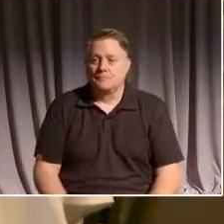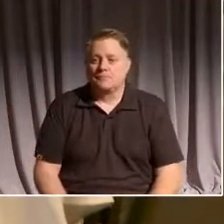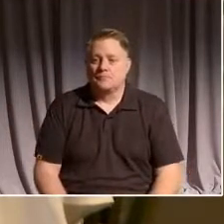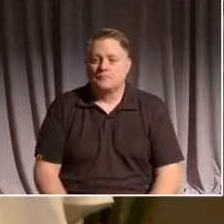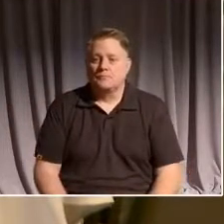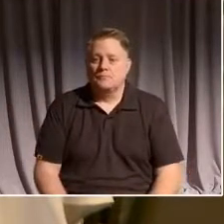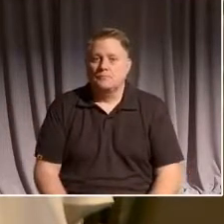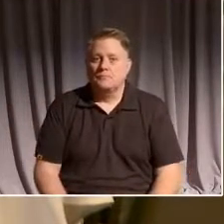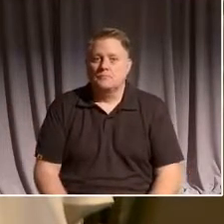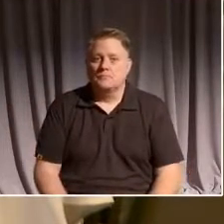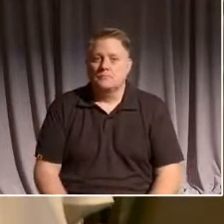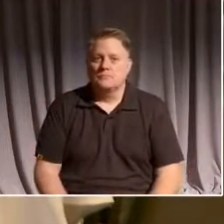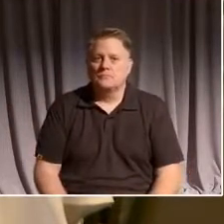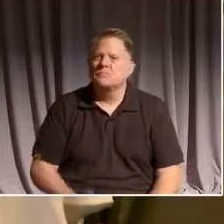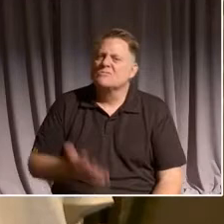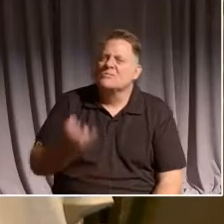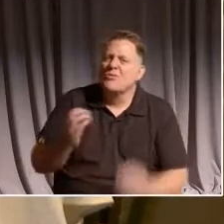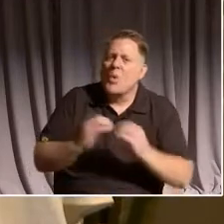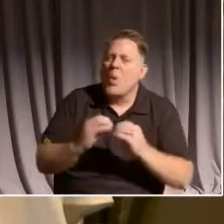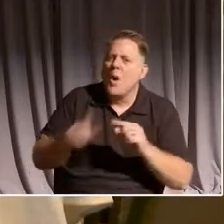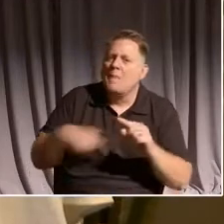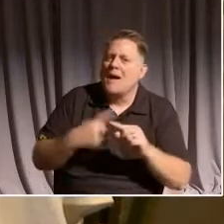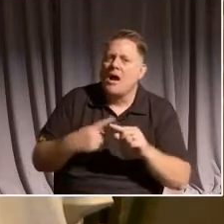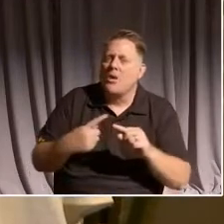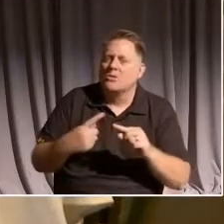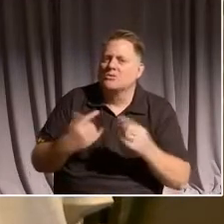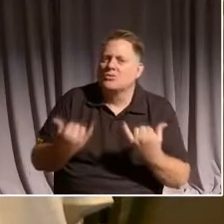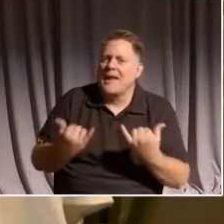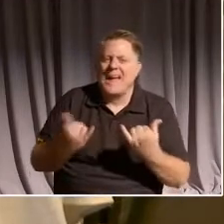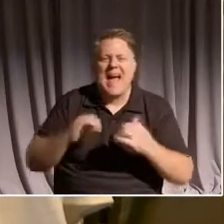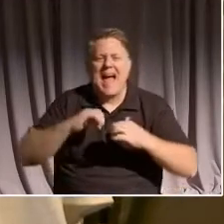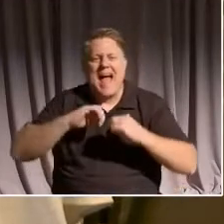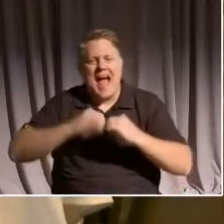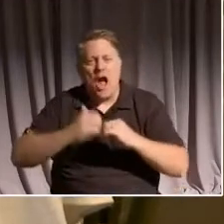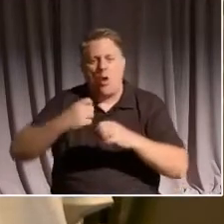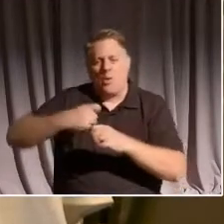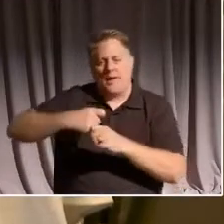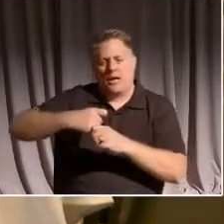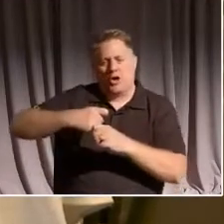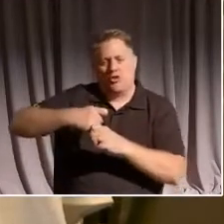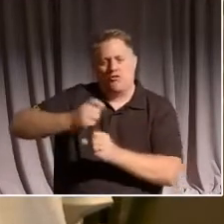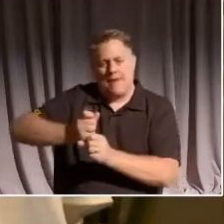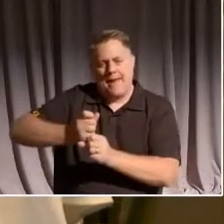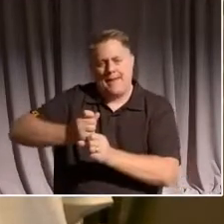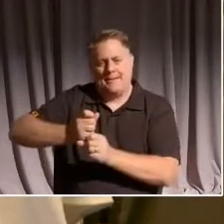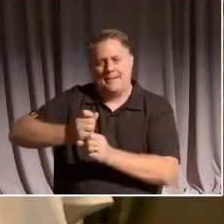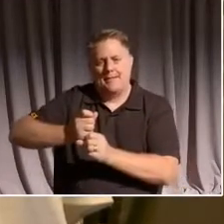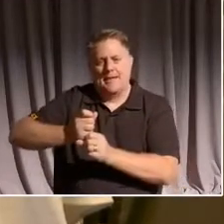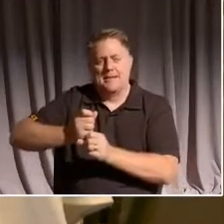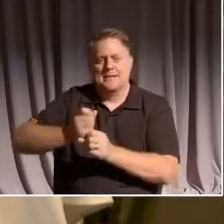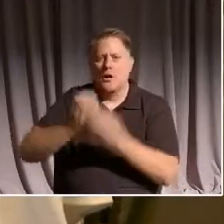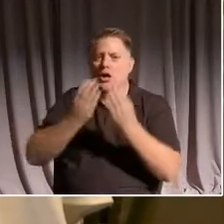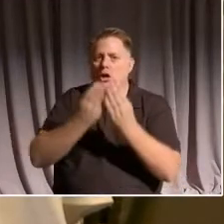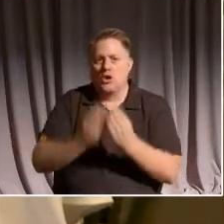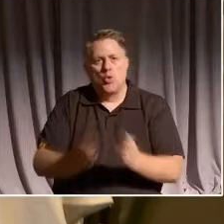if I wanted to hear more of anything today, it was how are we going to create this